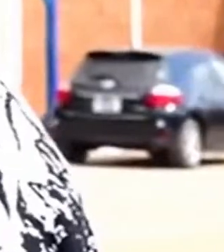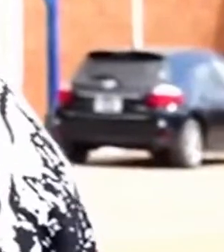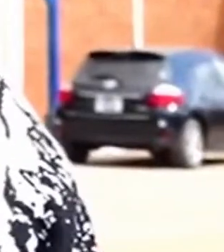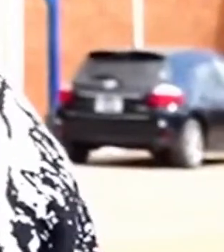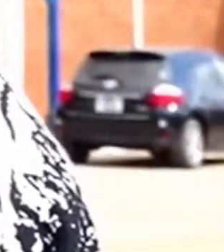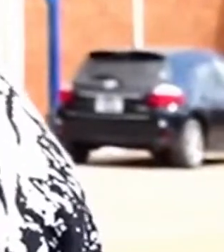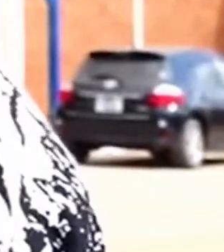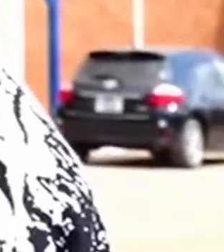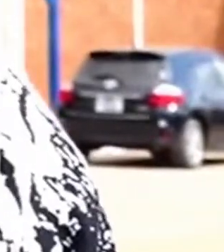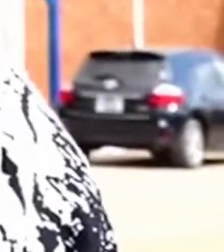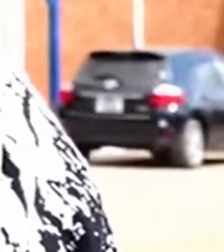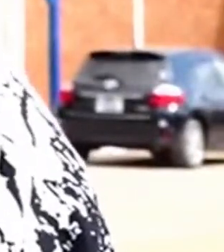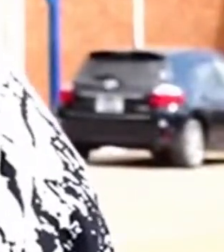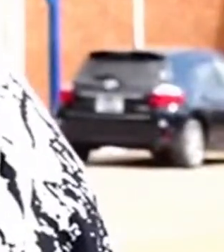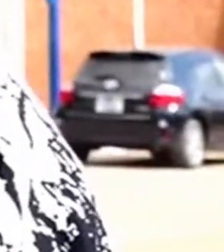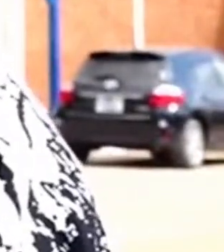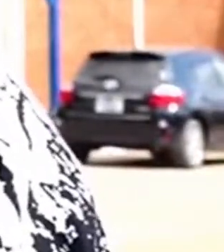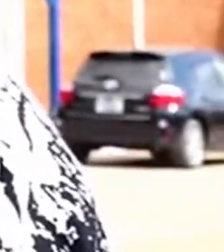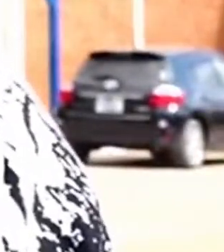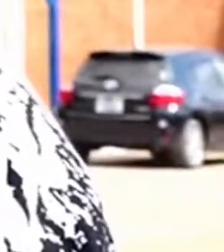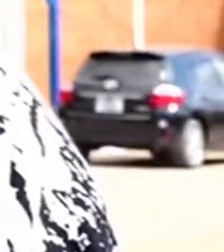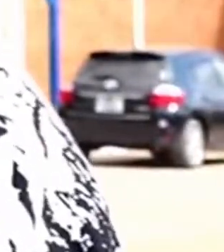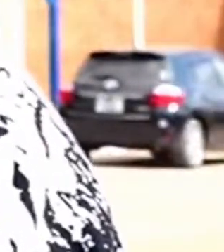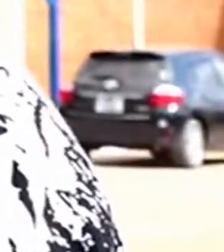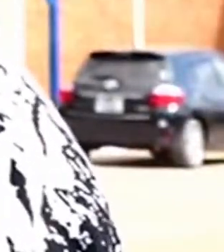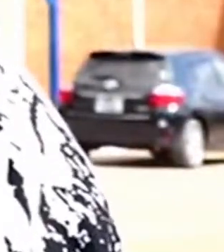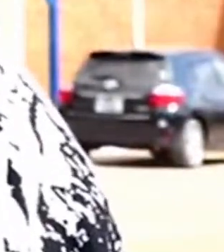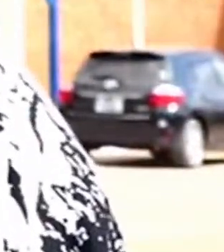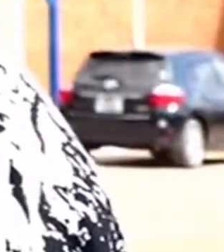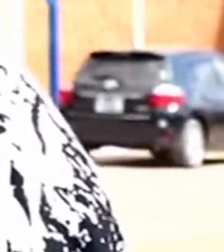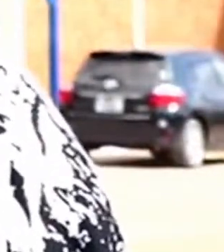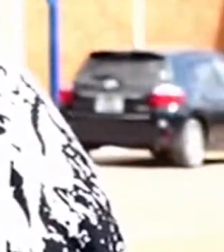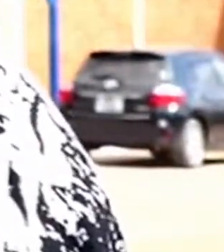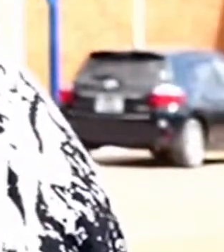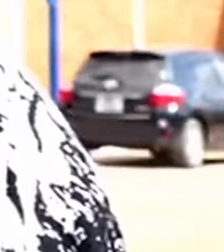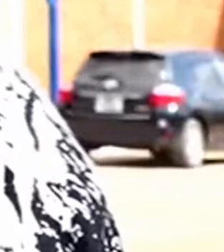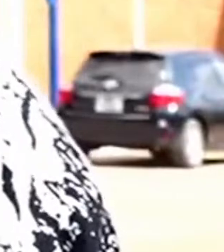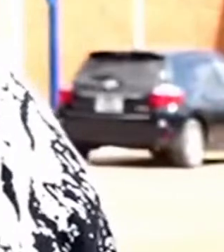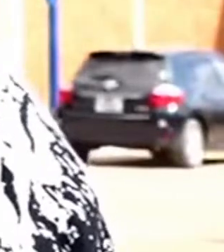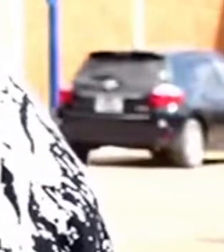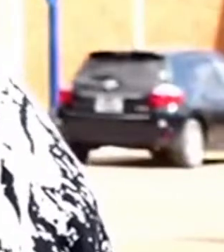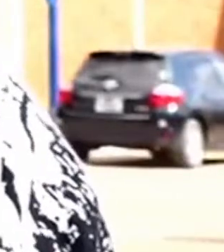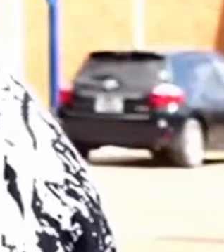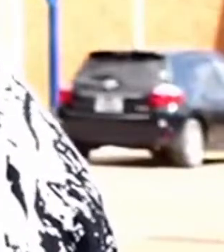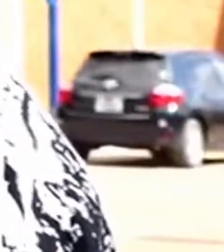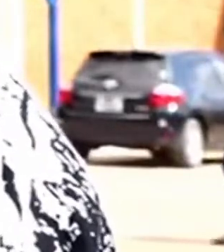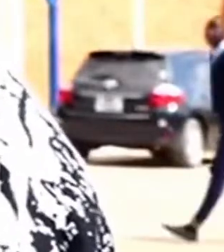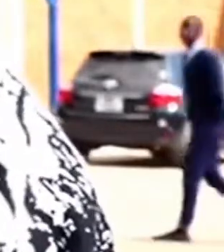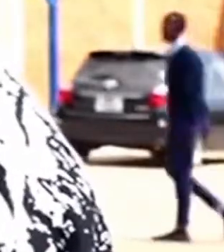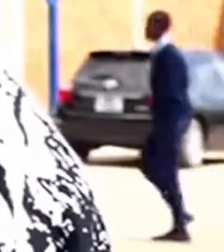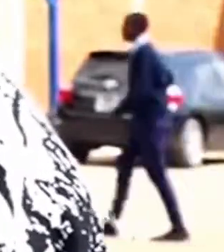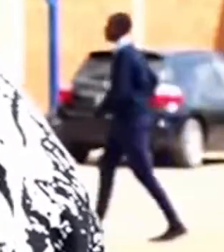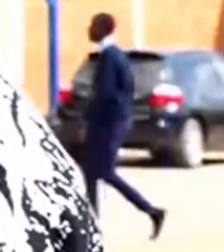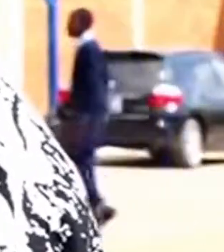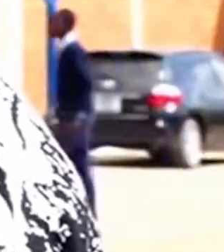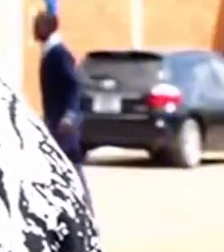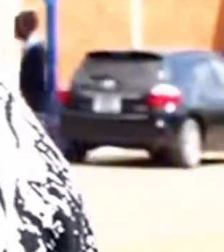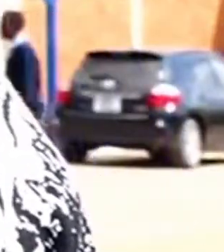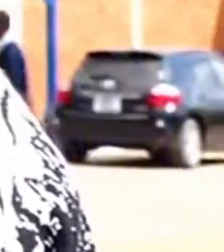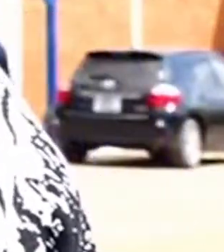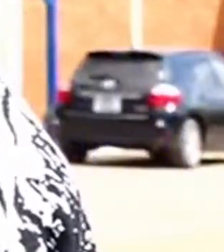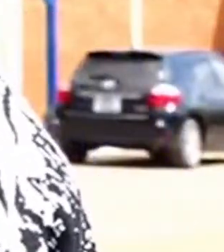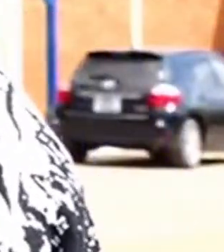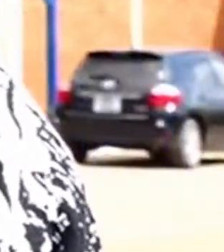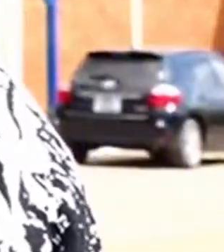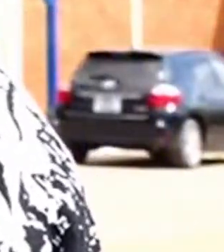extend rooms for those that we have been turning down due to inadequate space. So this has really come at the right